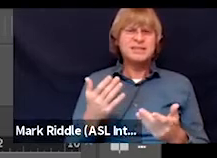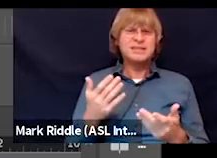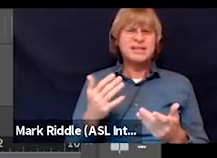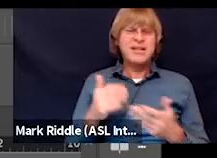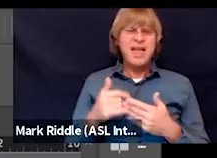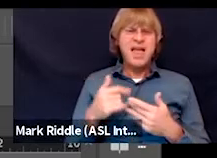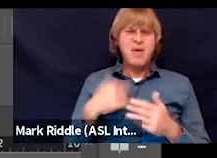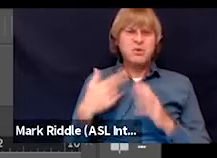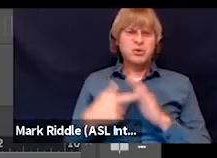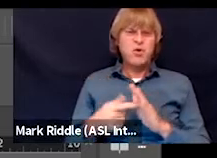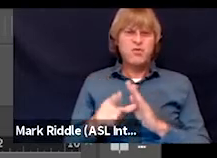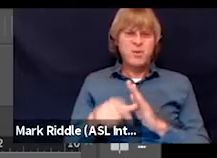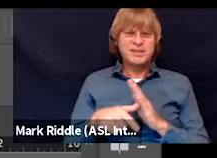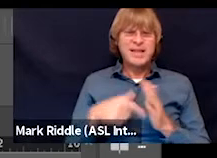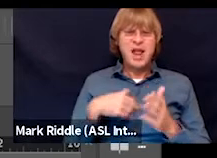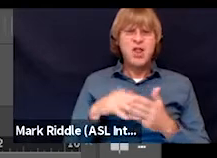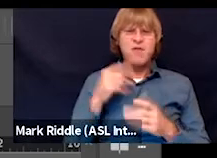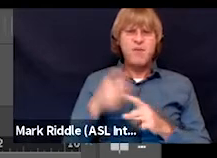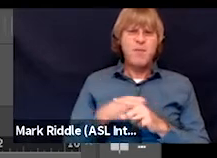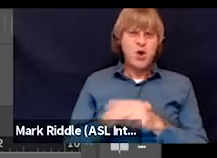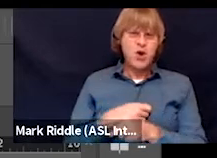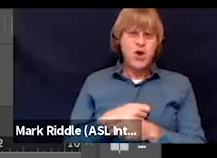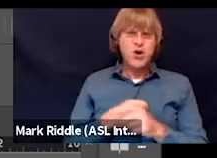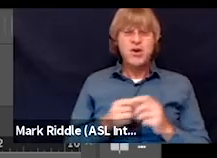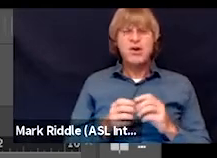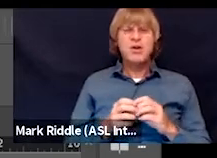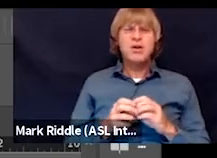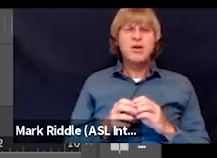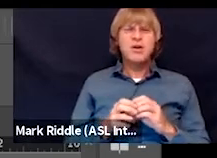going to show in a little bit, I learned from her.